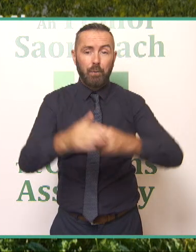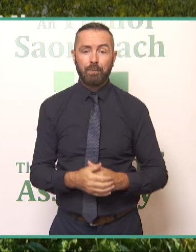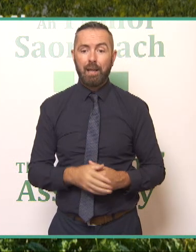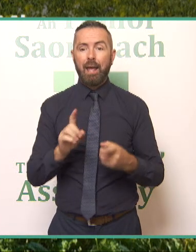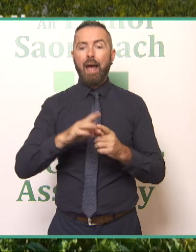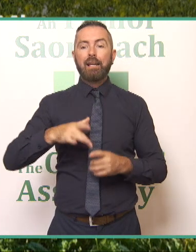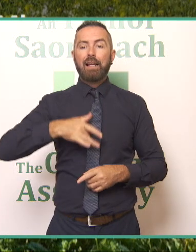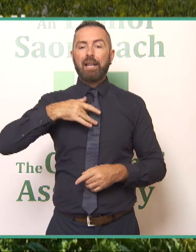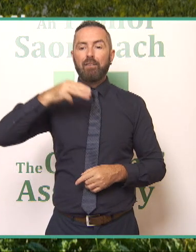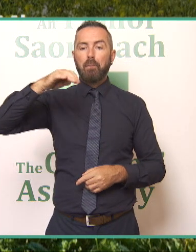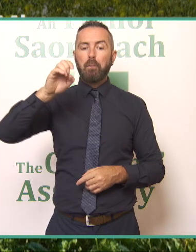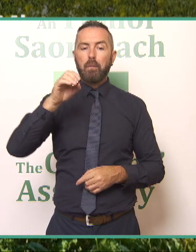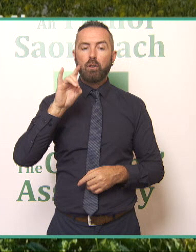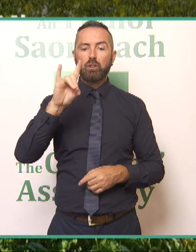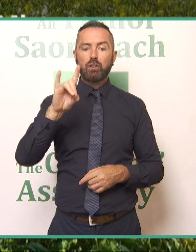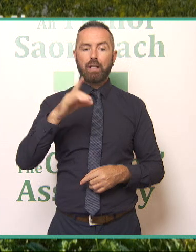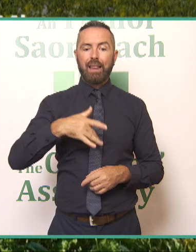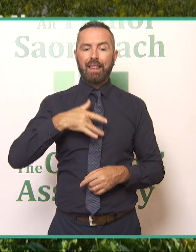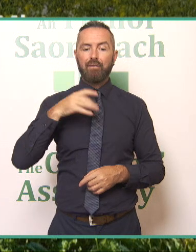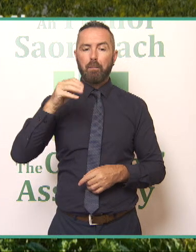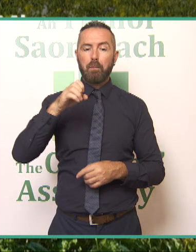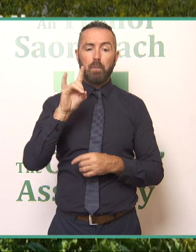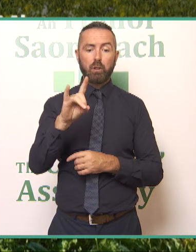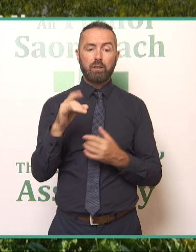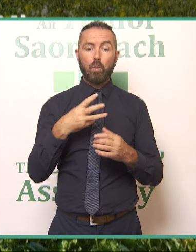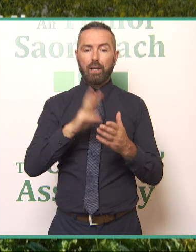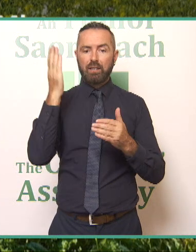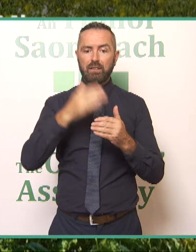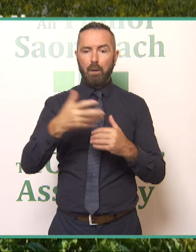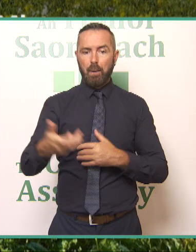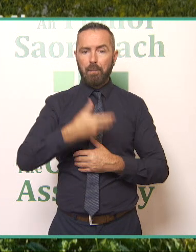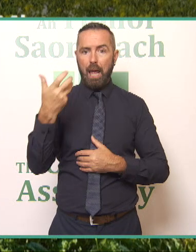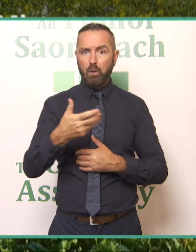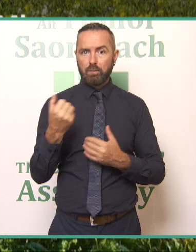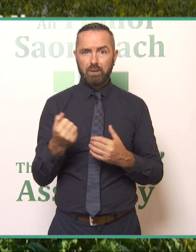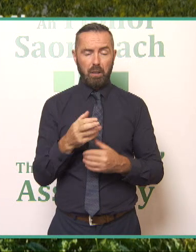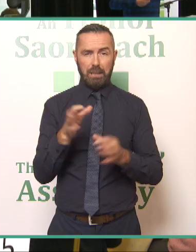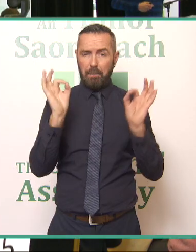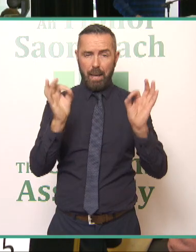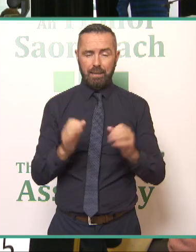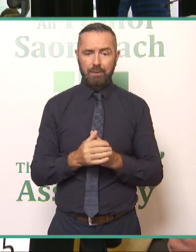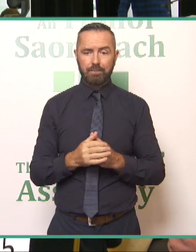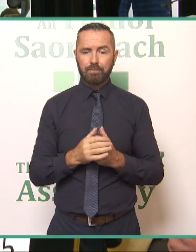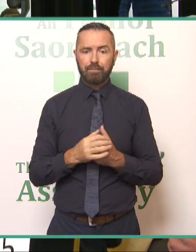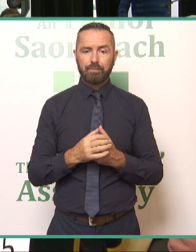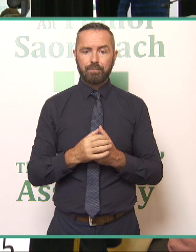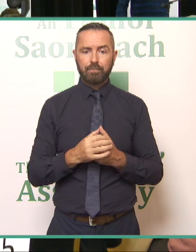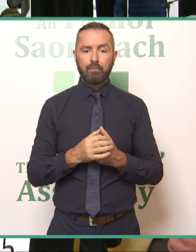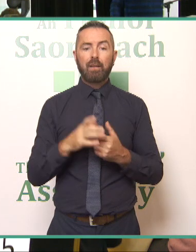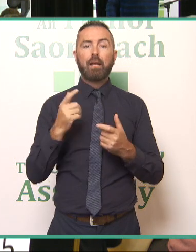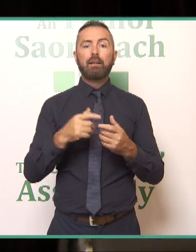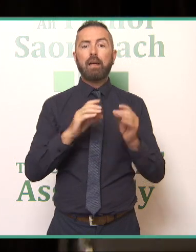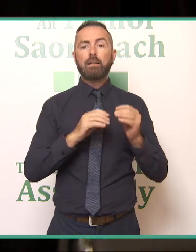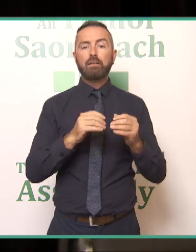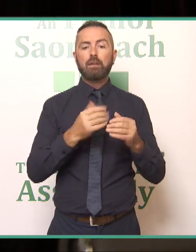Once we stop ploughing, we can have a living mulch underneath the ground. We can have clover underneath our crop. It's amazing stuff. We can now move away from